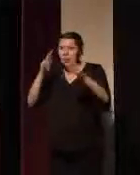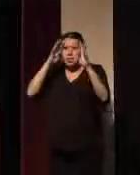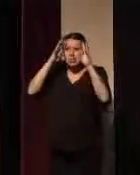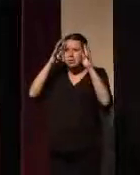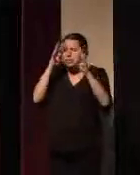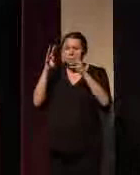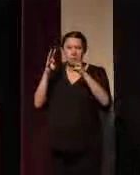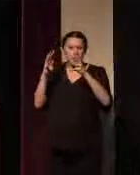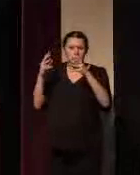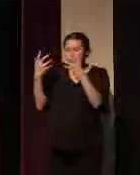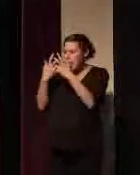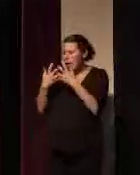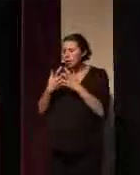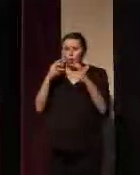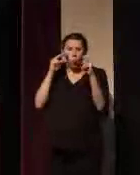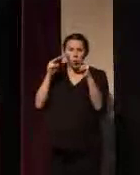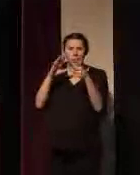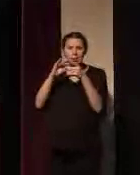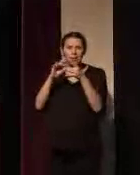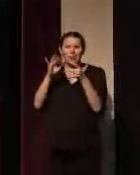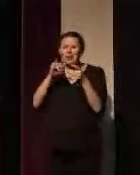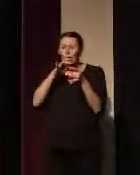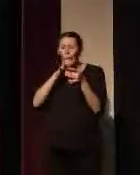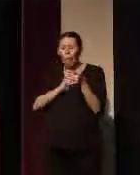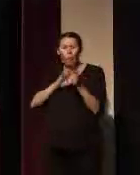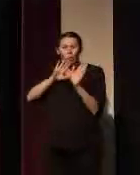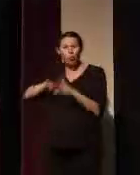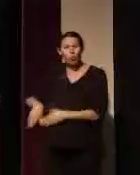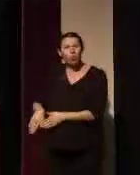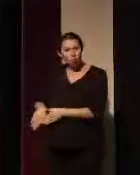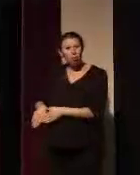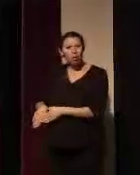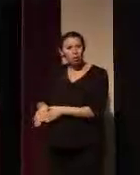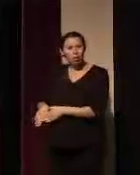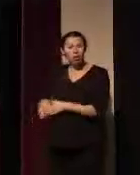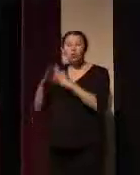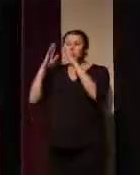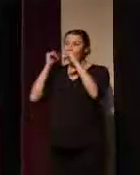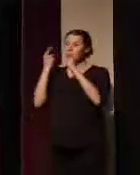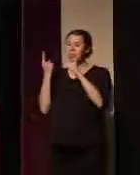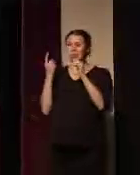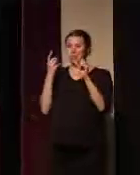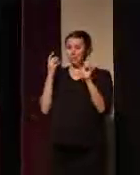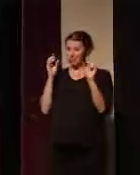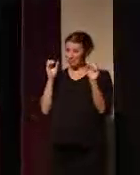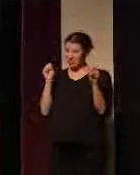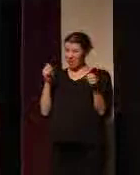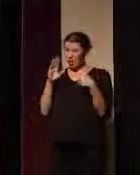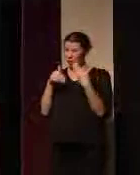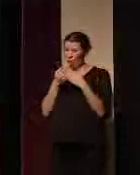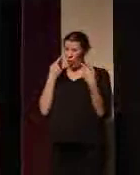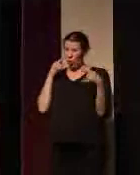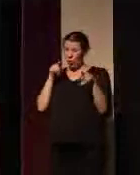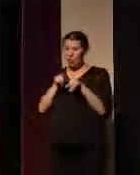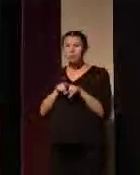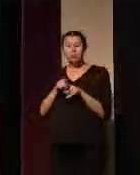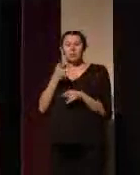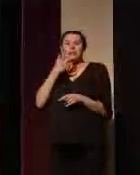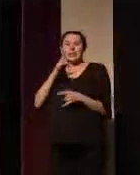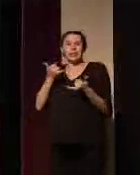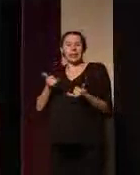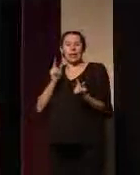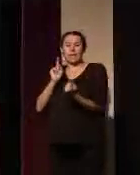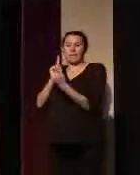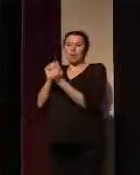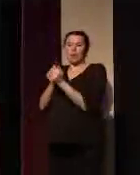up witness statements. That is old school. So I would hope that that's something we can all agree on. And I had the privilege today of meeting with some of